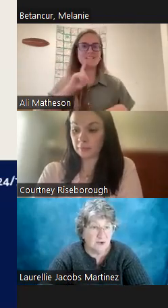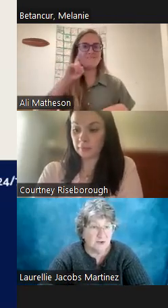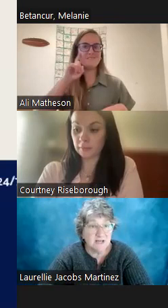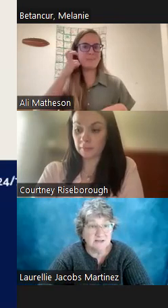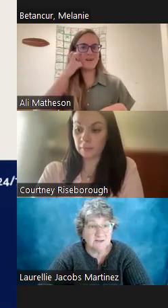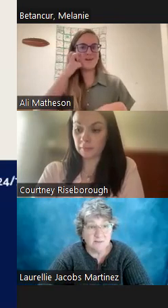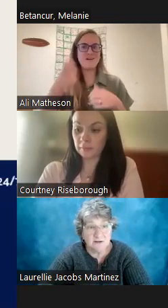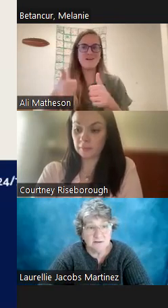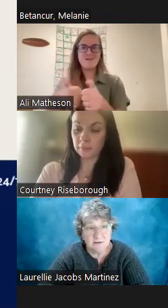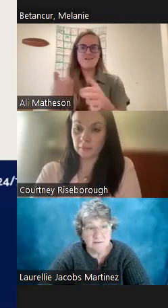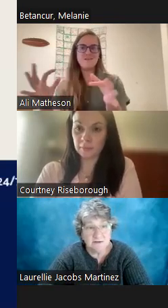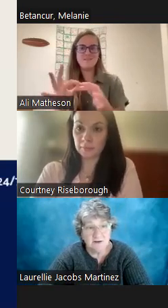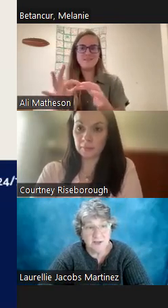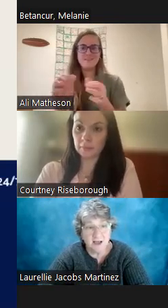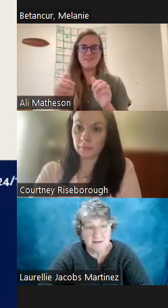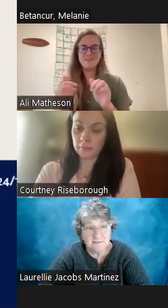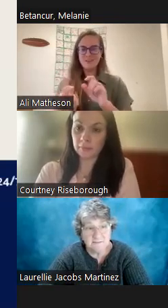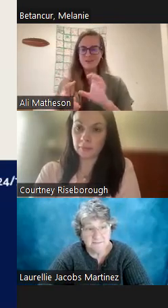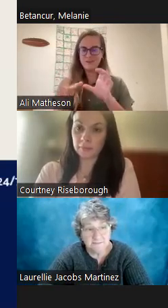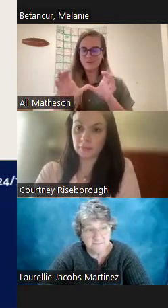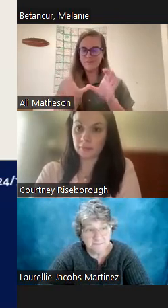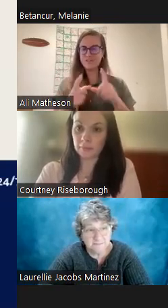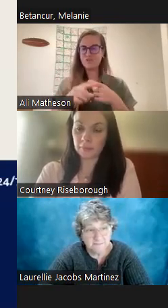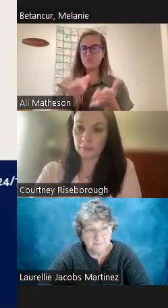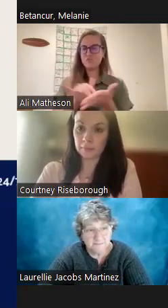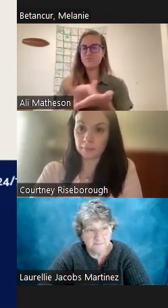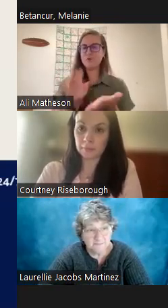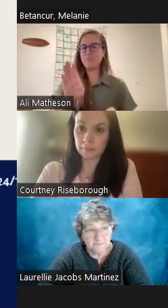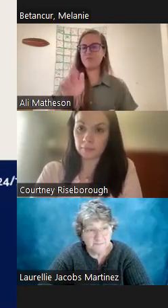There's also a text option for deaf-blind,